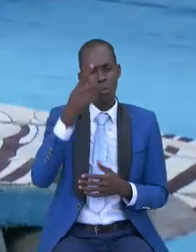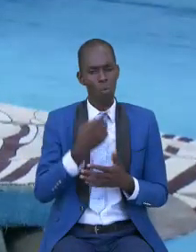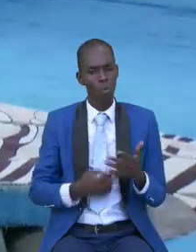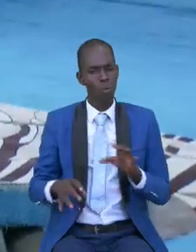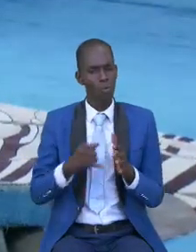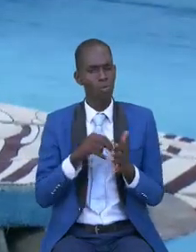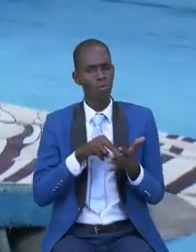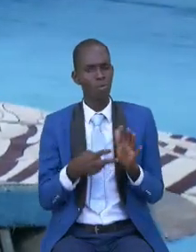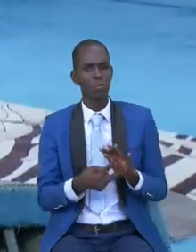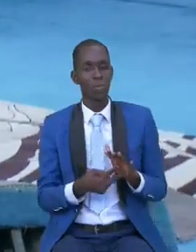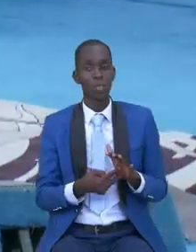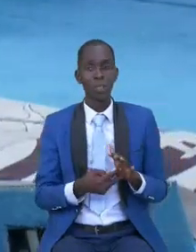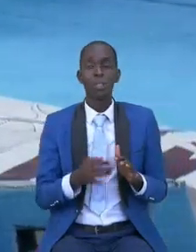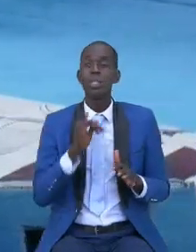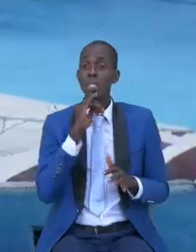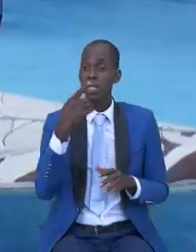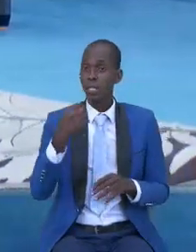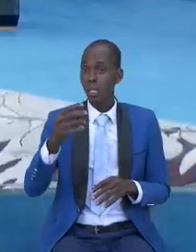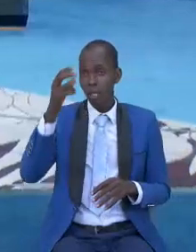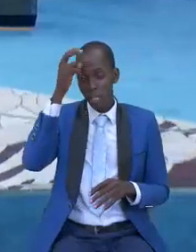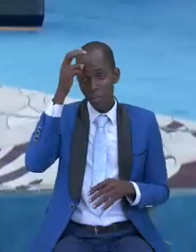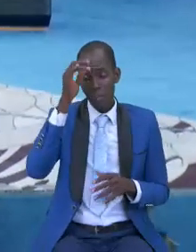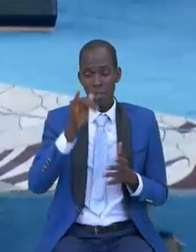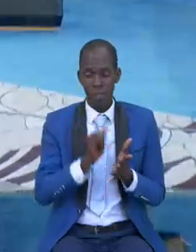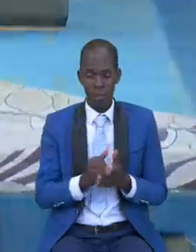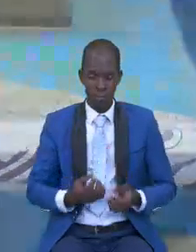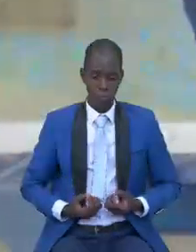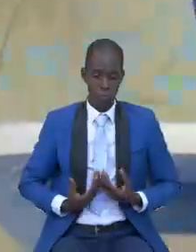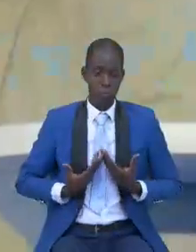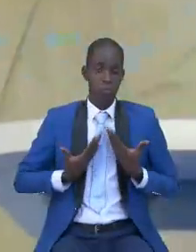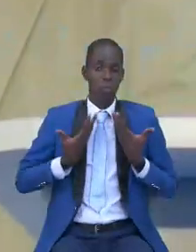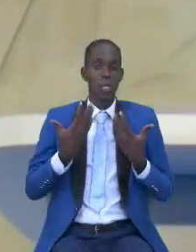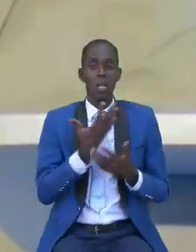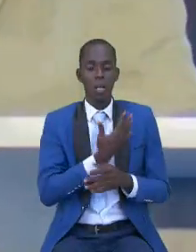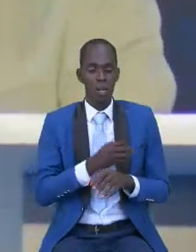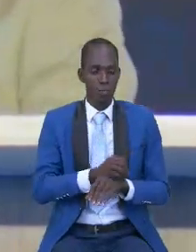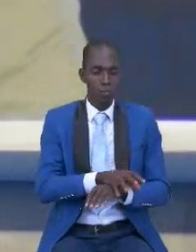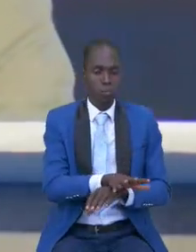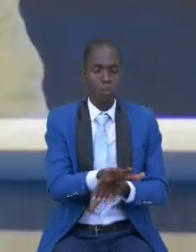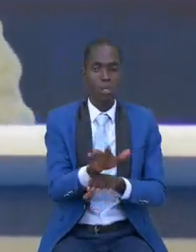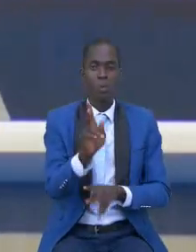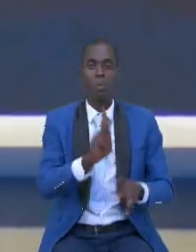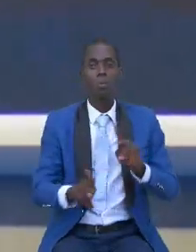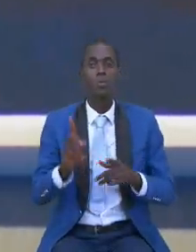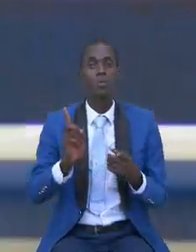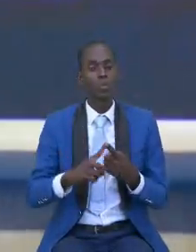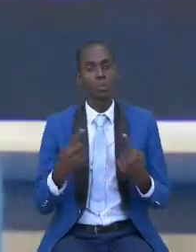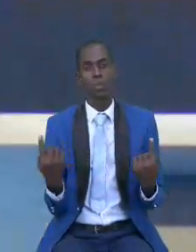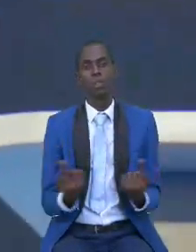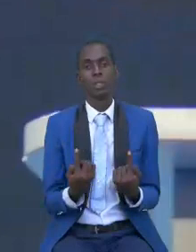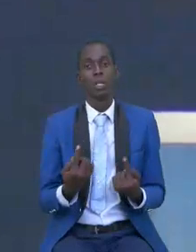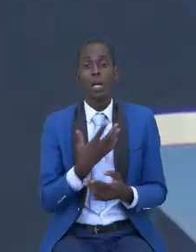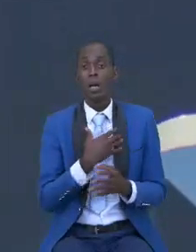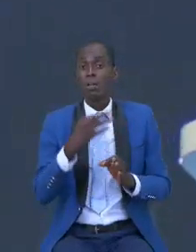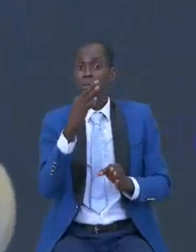mean? It's the devil that inspires and influences people to sin. And if